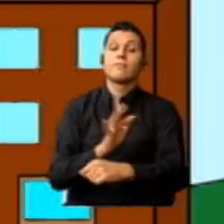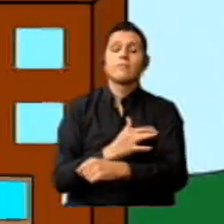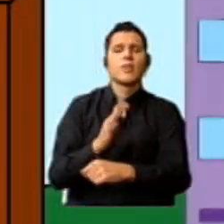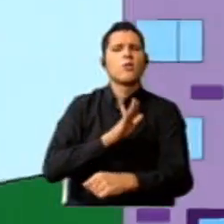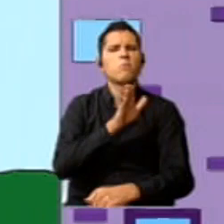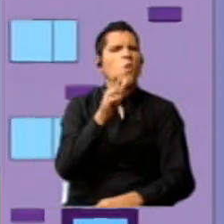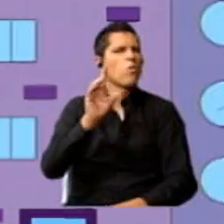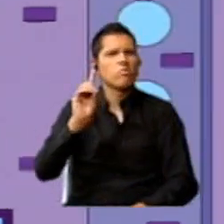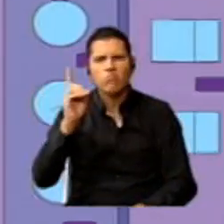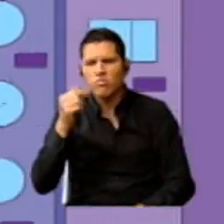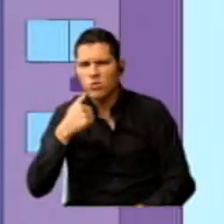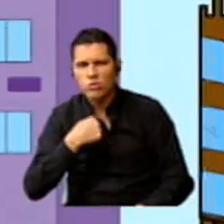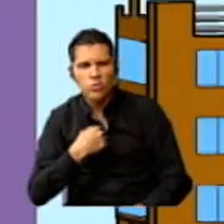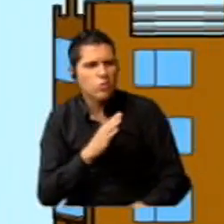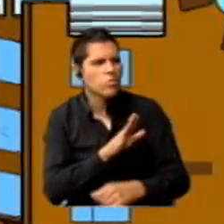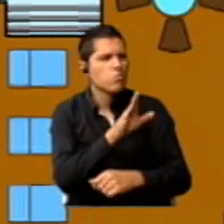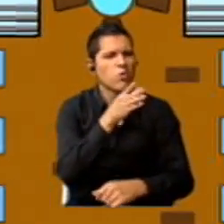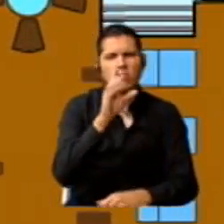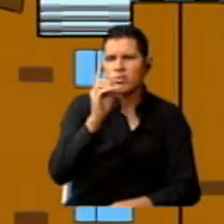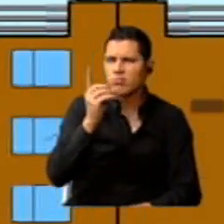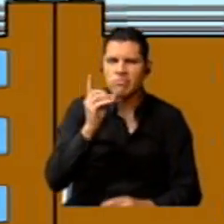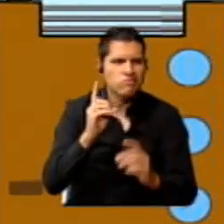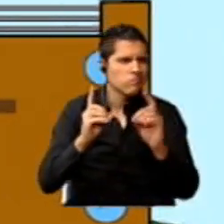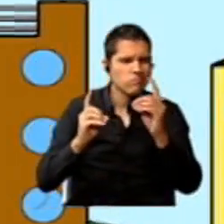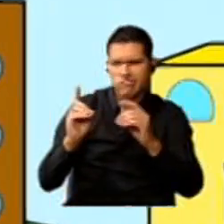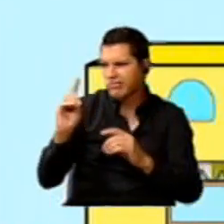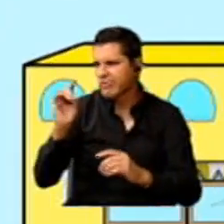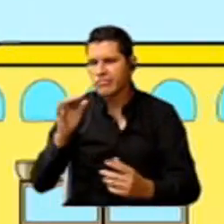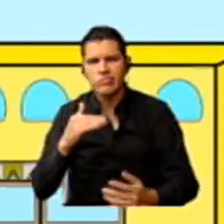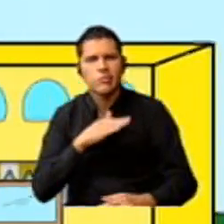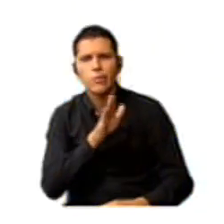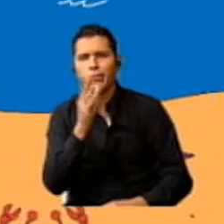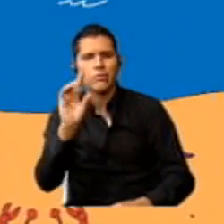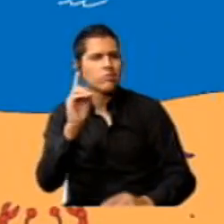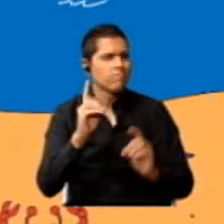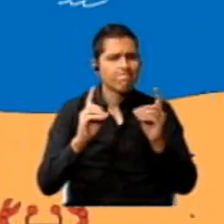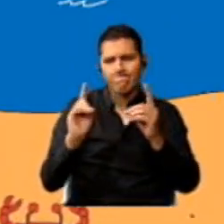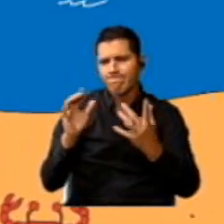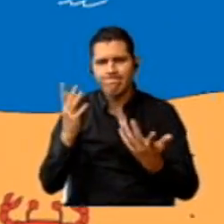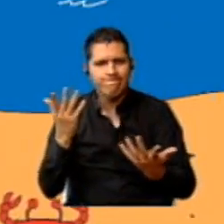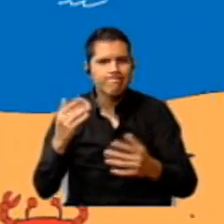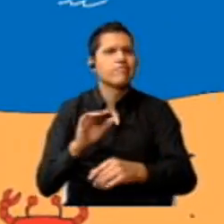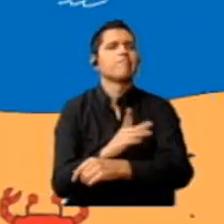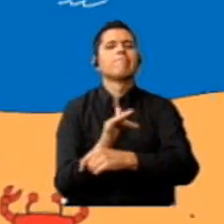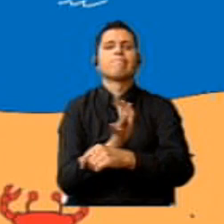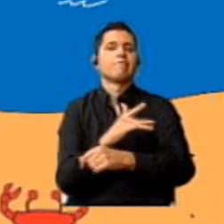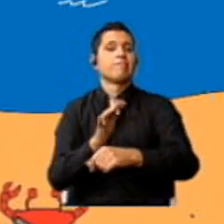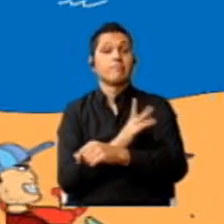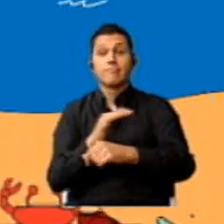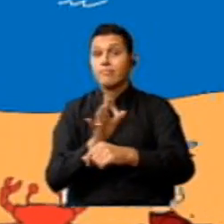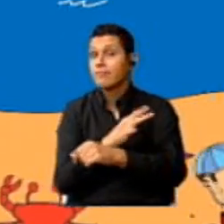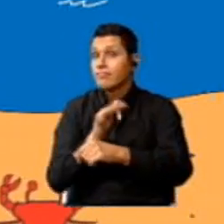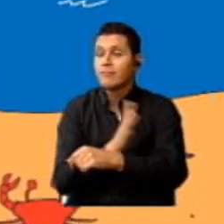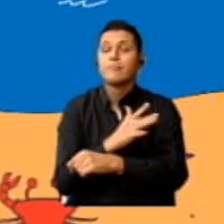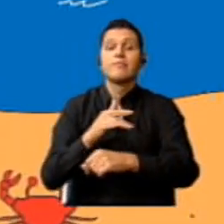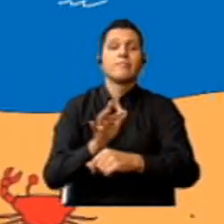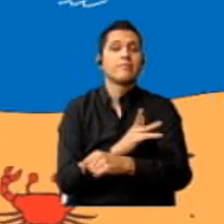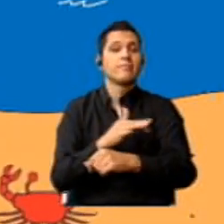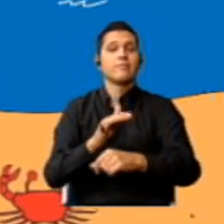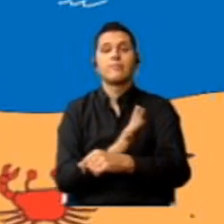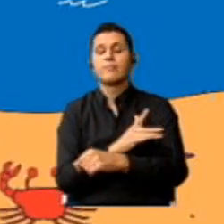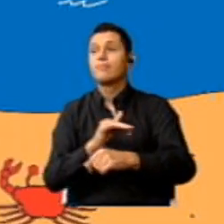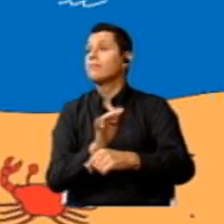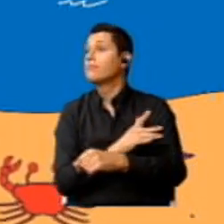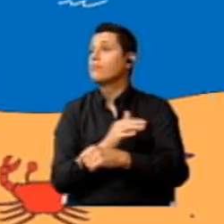Where are you going? Where are you going? I am going to the beach.